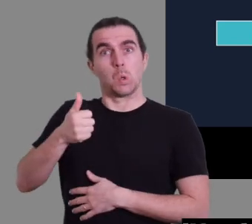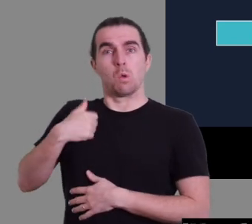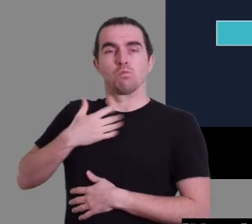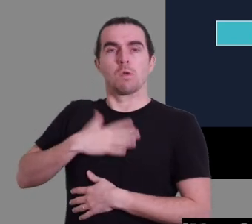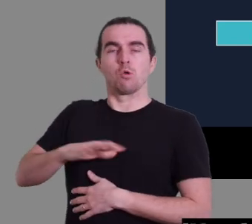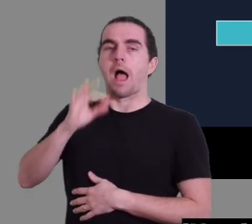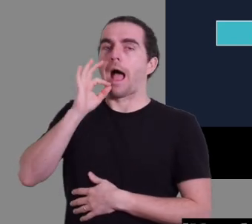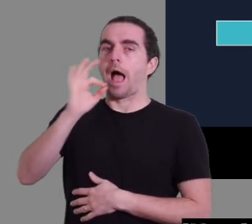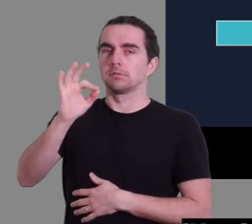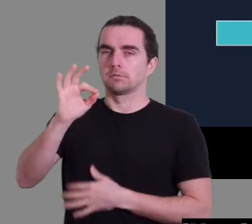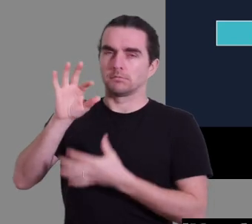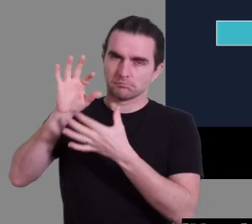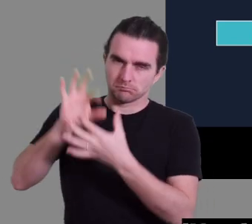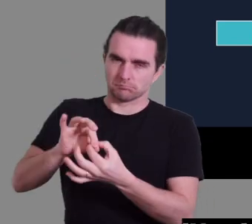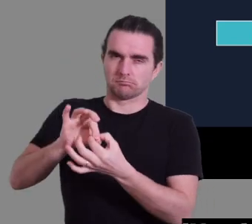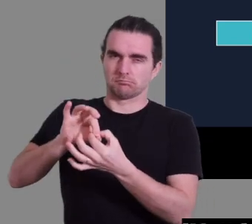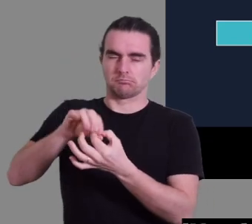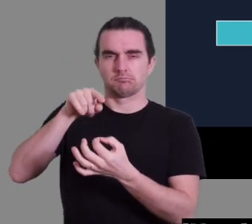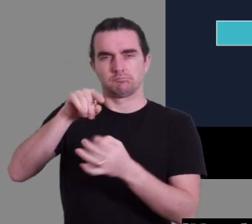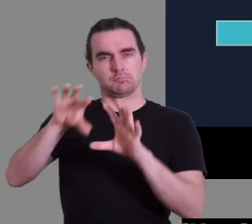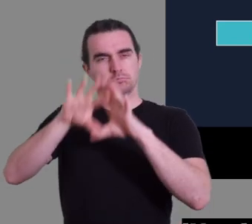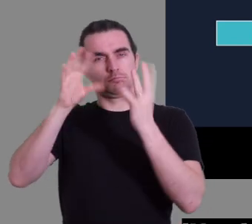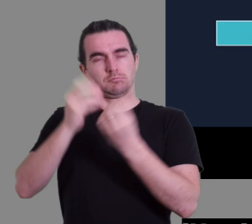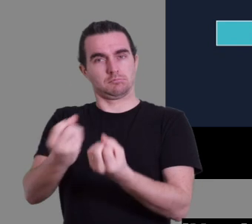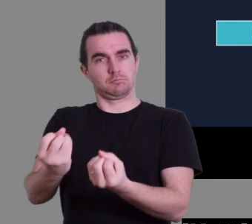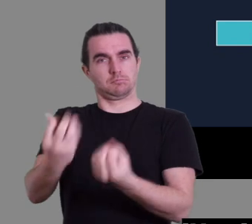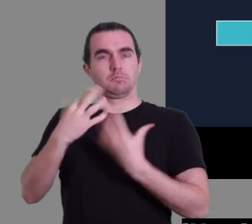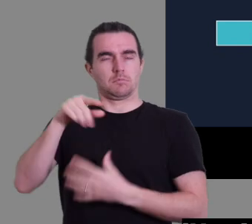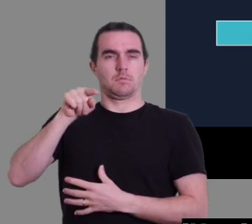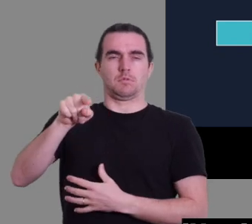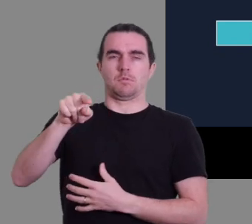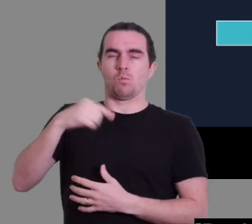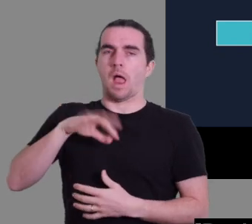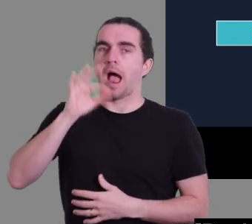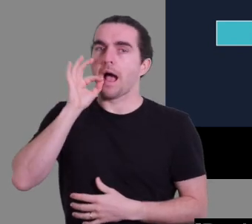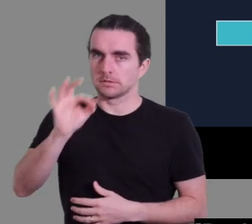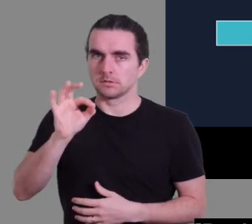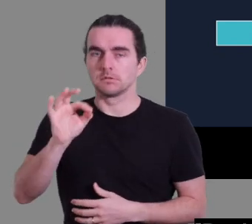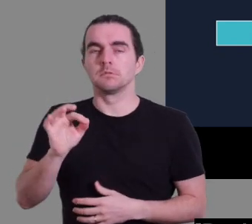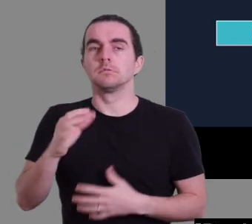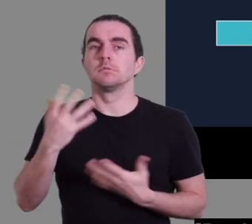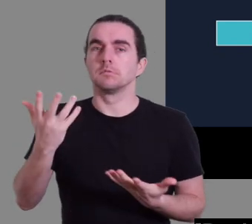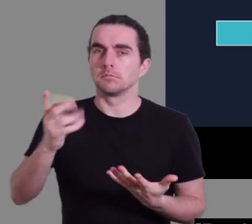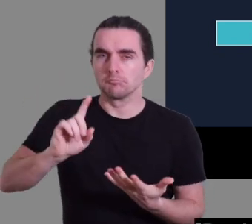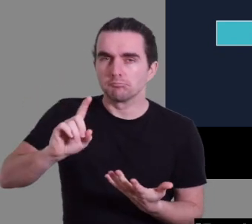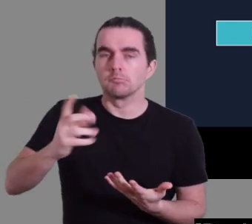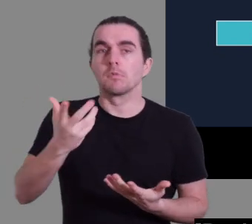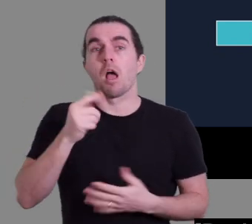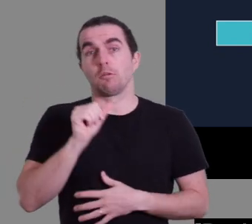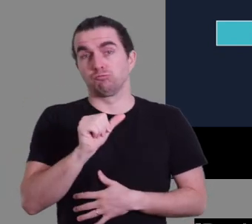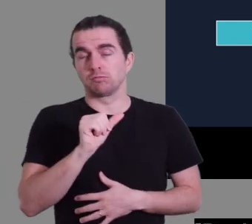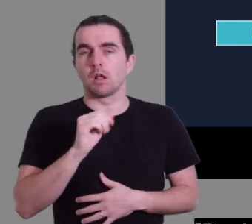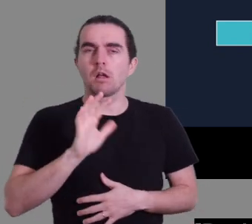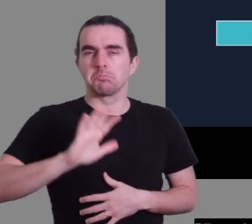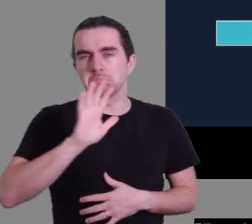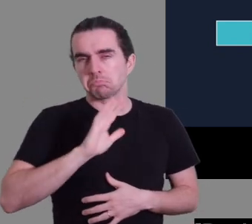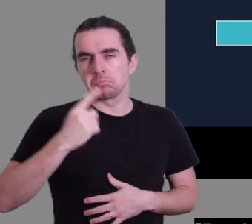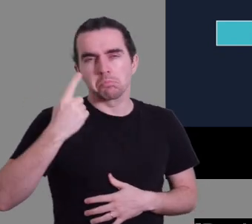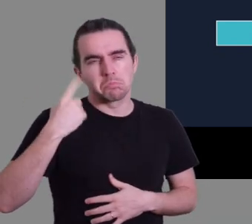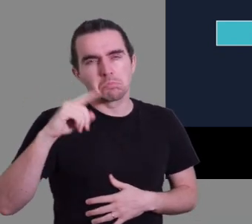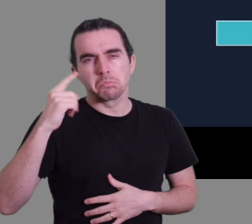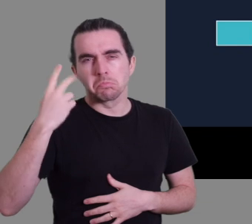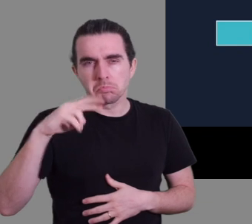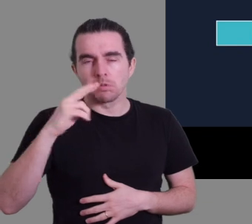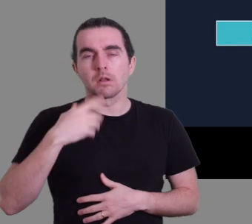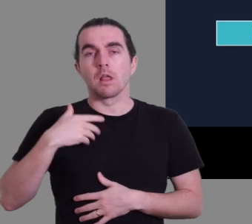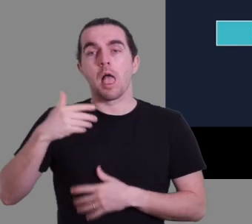Context. Yeah. Context is. I was going to ask you a question about context. Yeah. And I mean, a couple of years